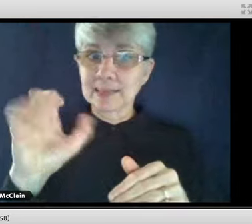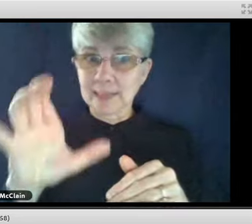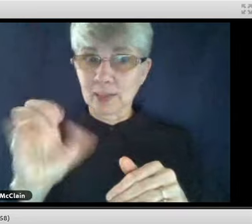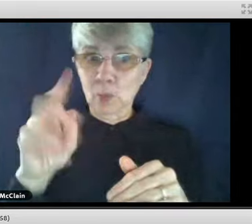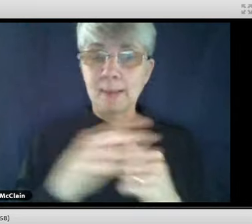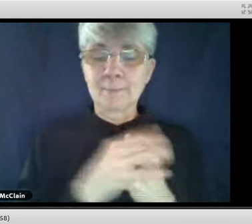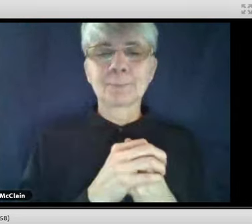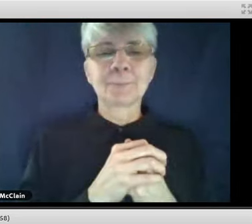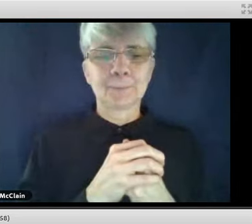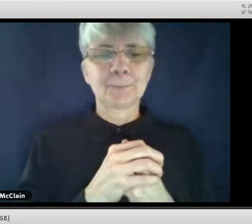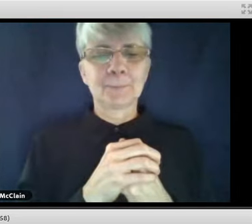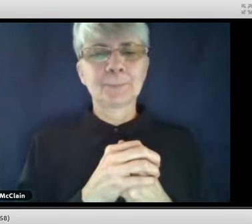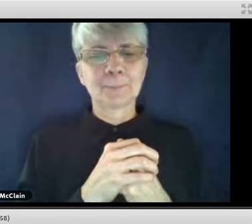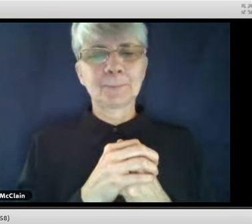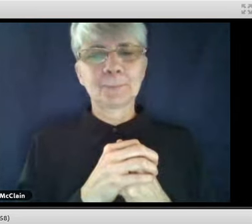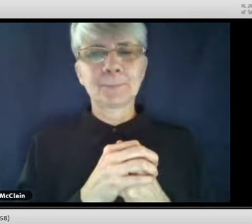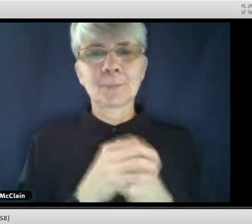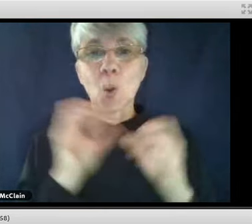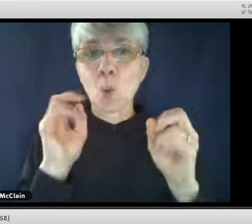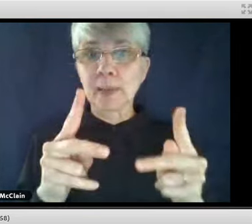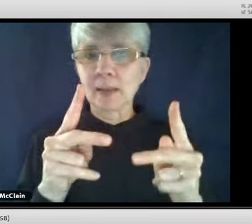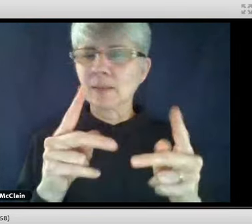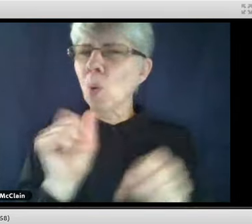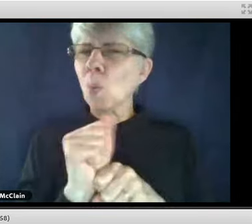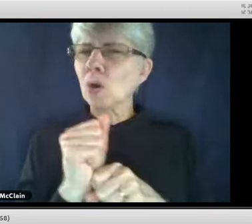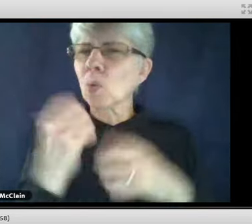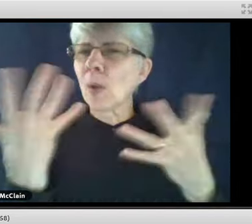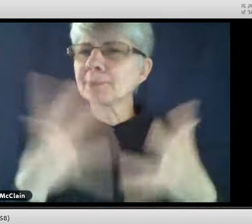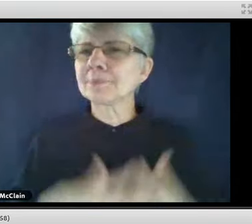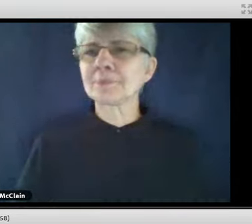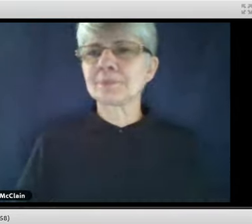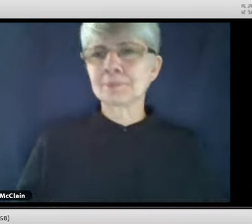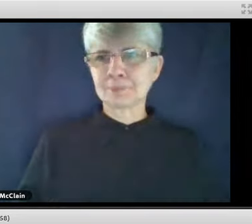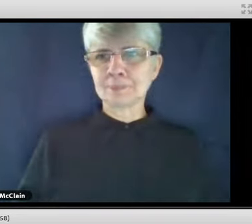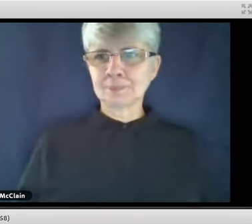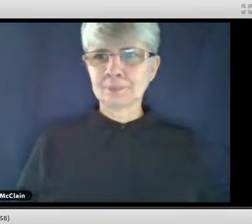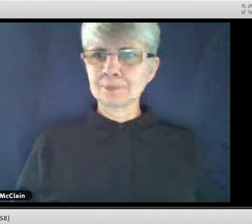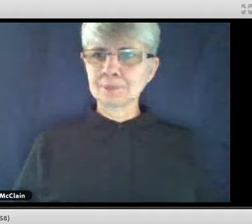right. Oh, all right. What's the work?